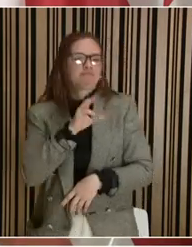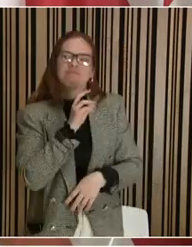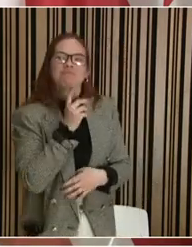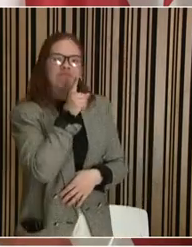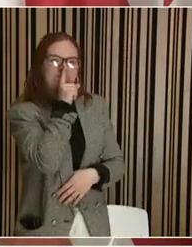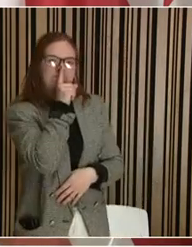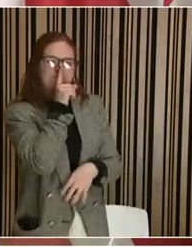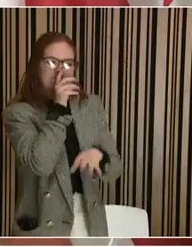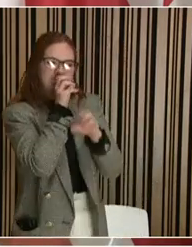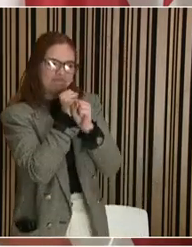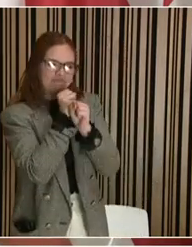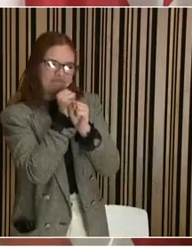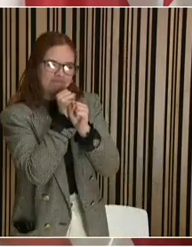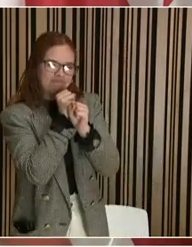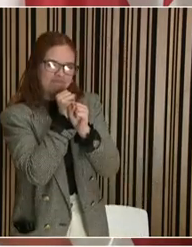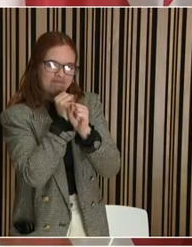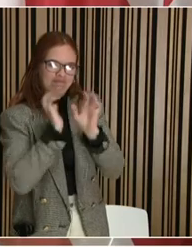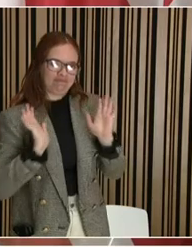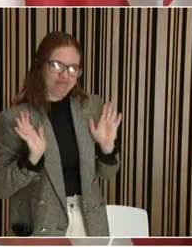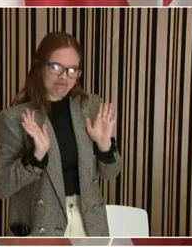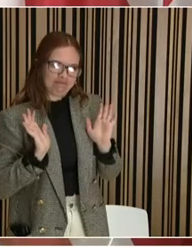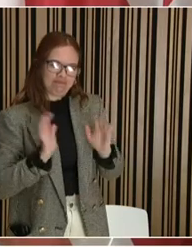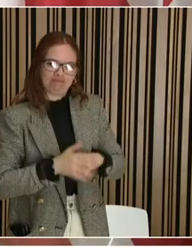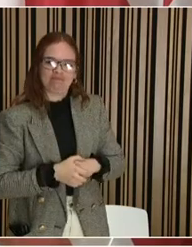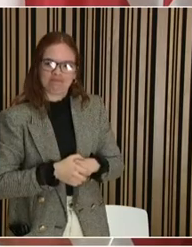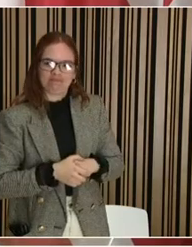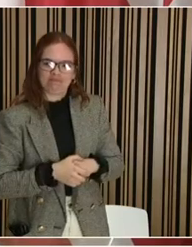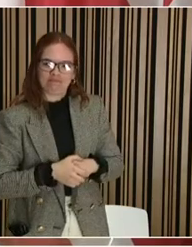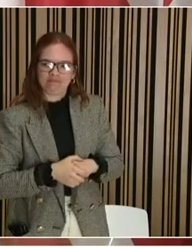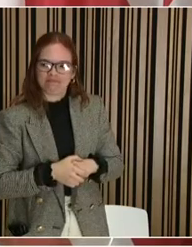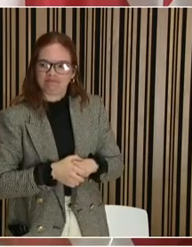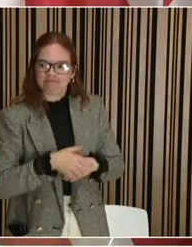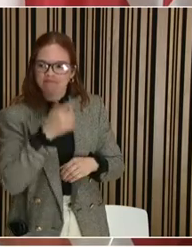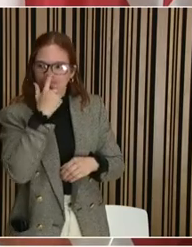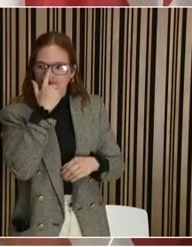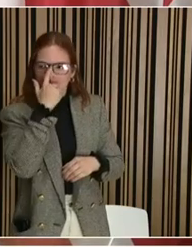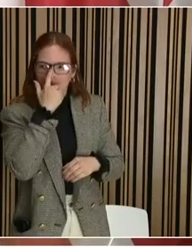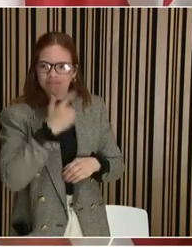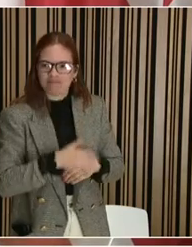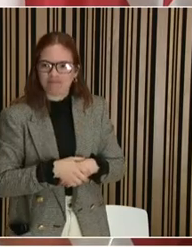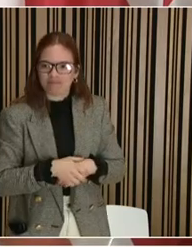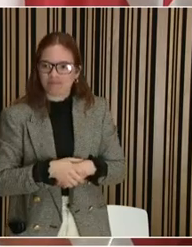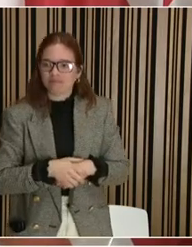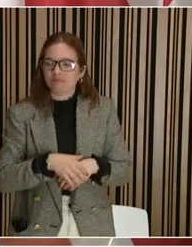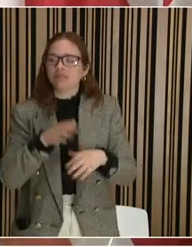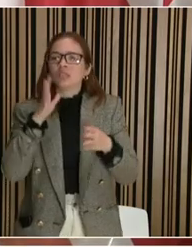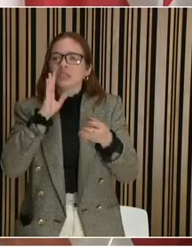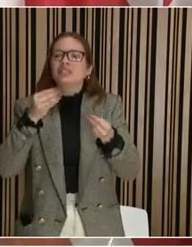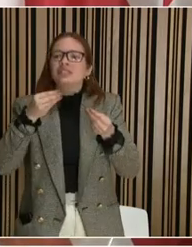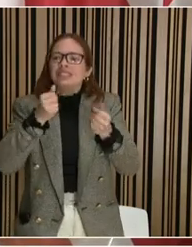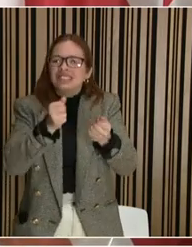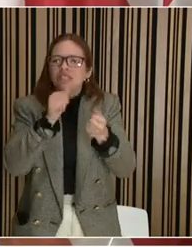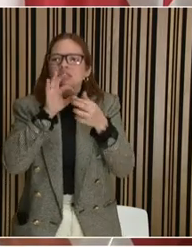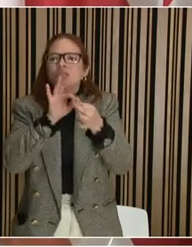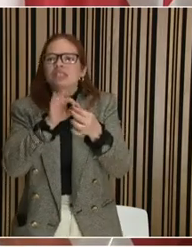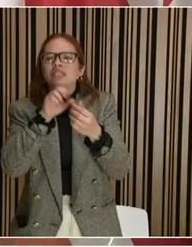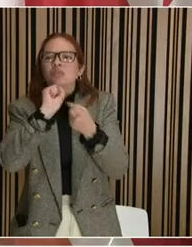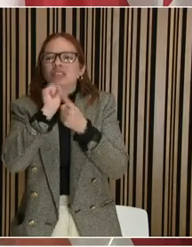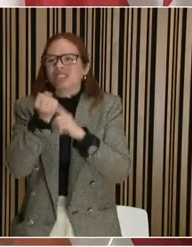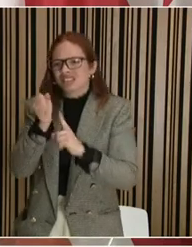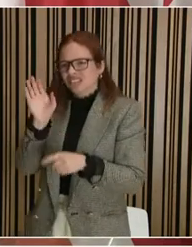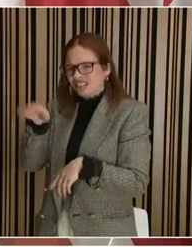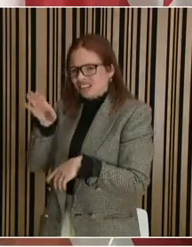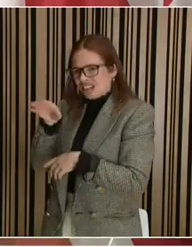him? We're moving, I would say, very efficiently with regards to this. Is Mr. Falchecchio cooperating